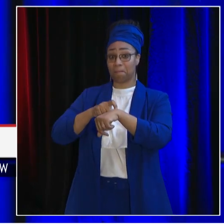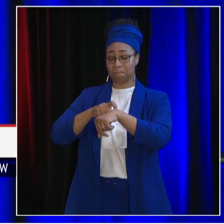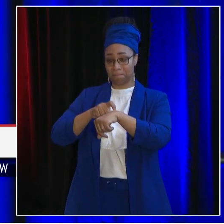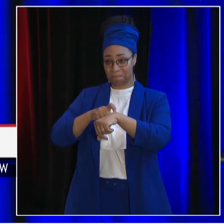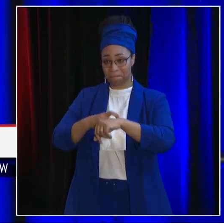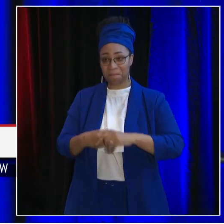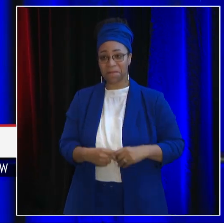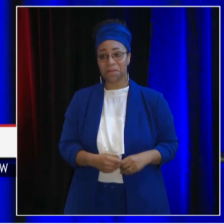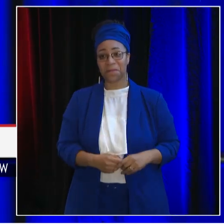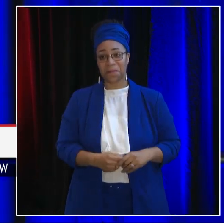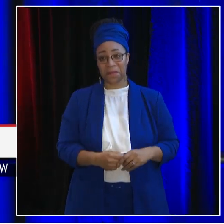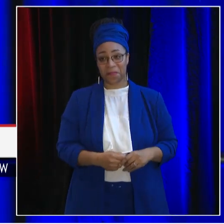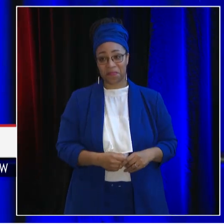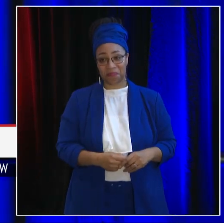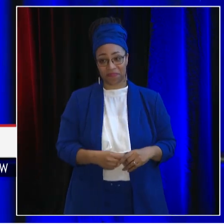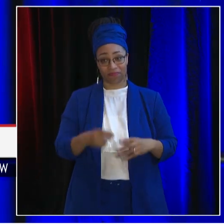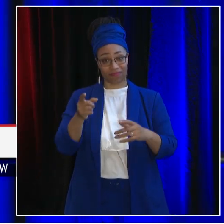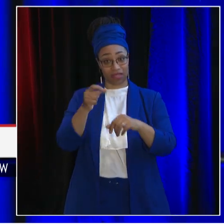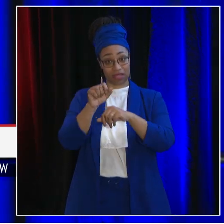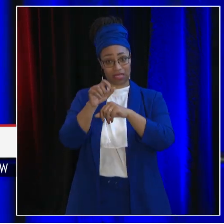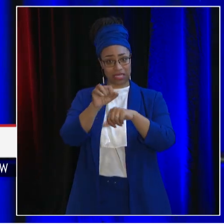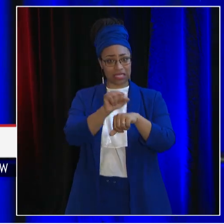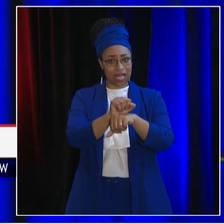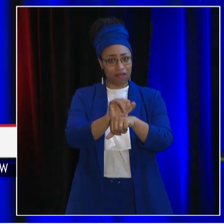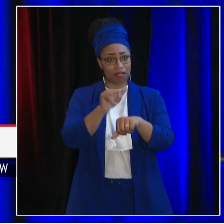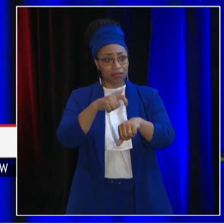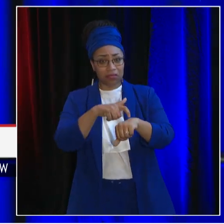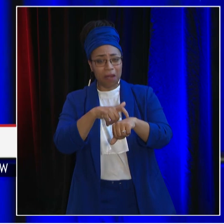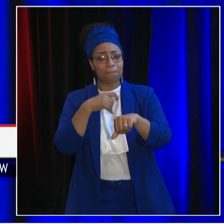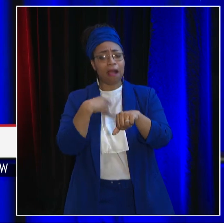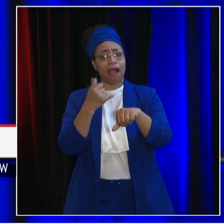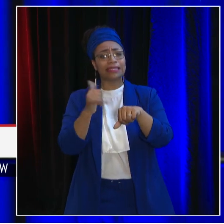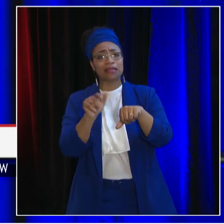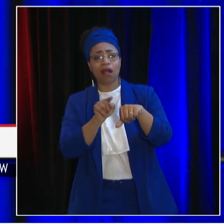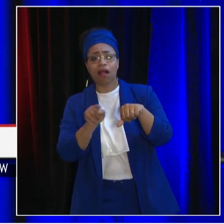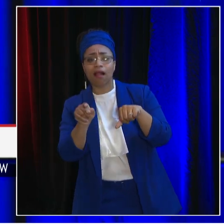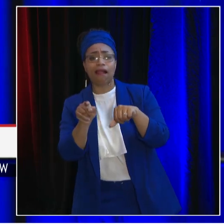meant that technically those family members were still